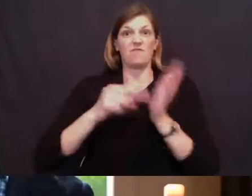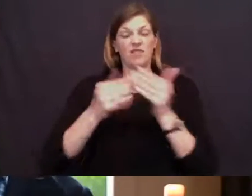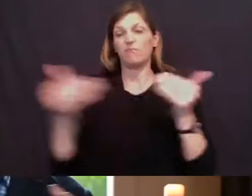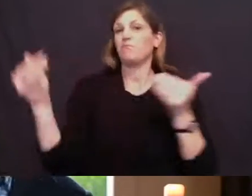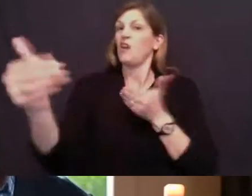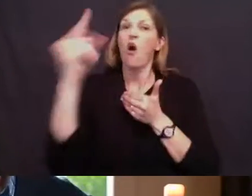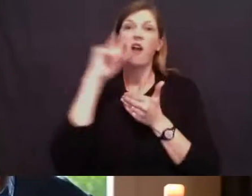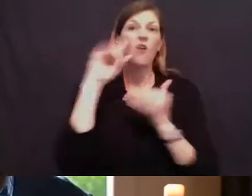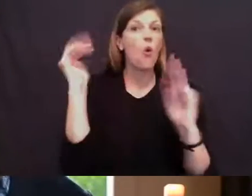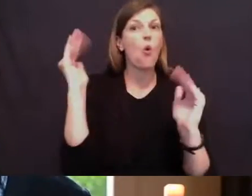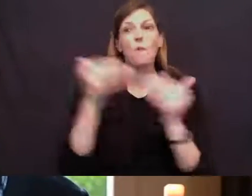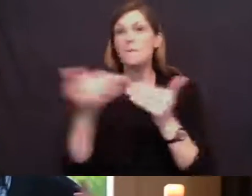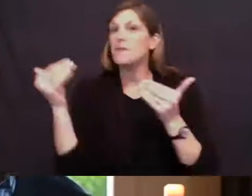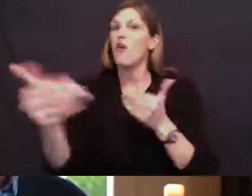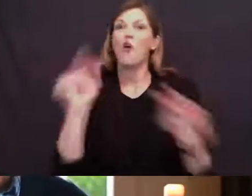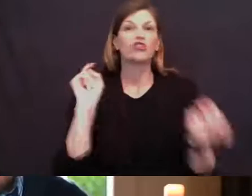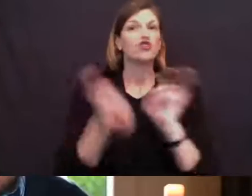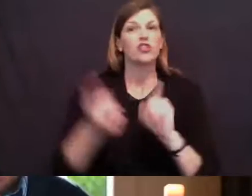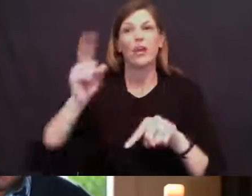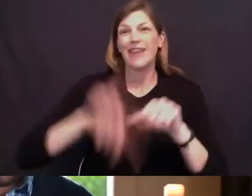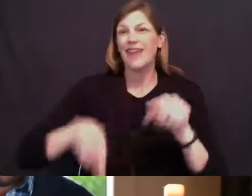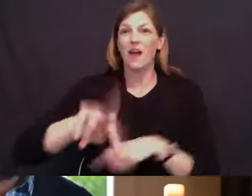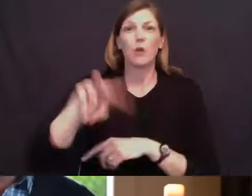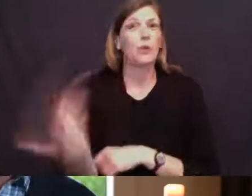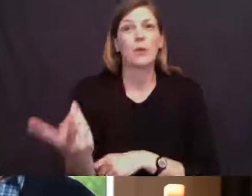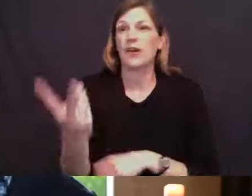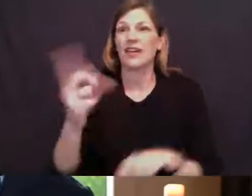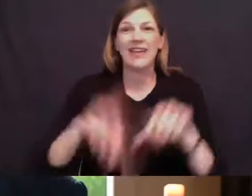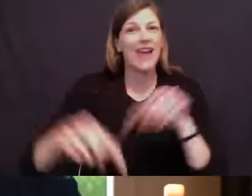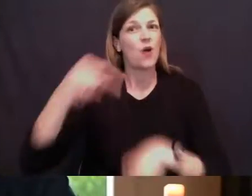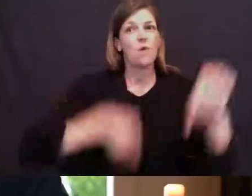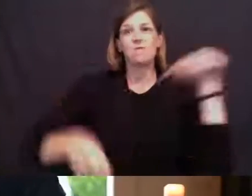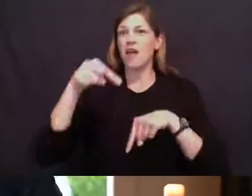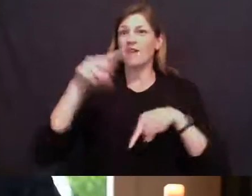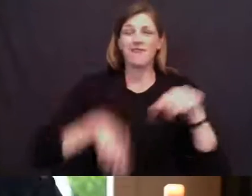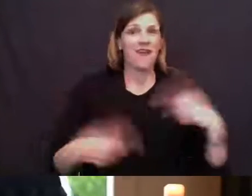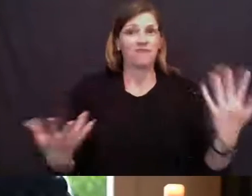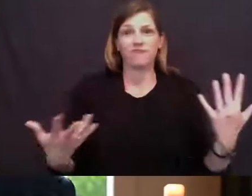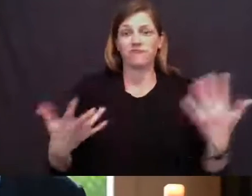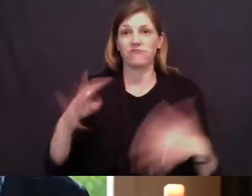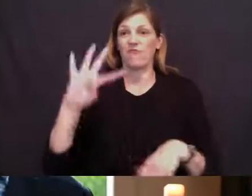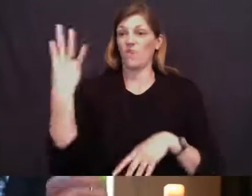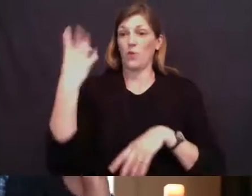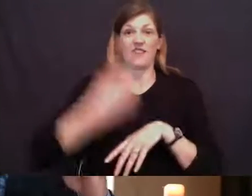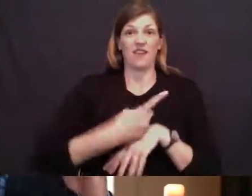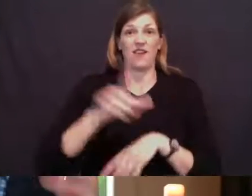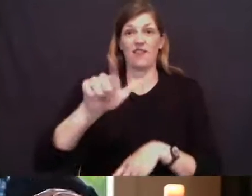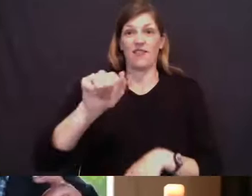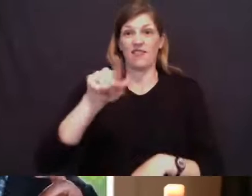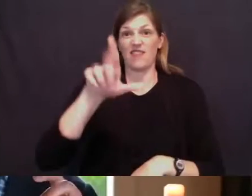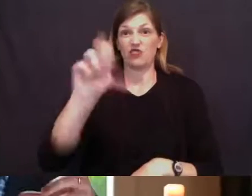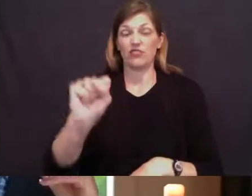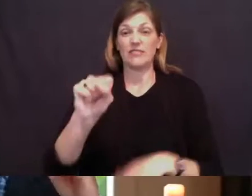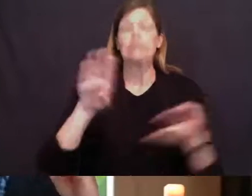It's beyond change. It's irreversible, right? In the fourth day, Lazarus is